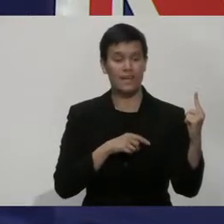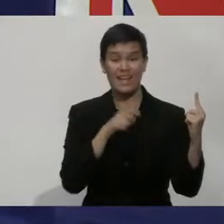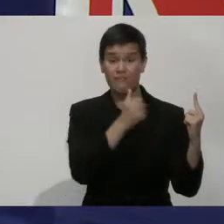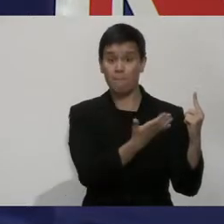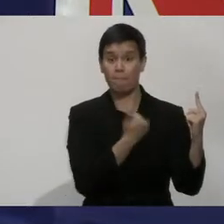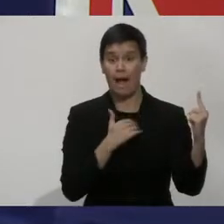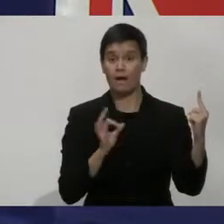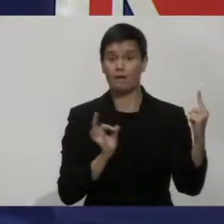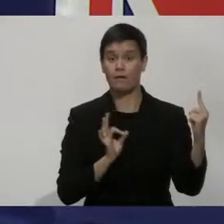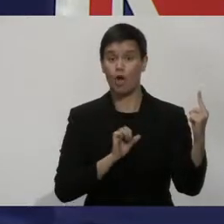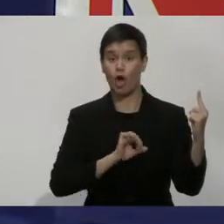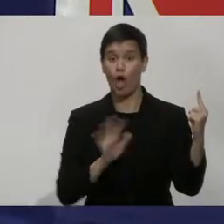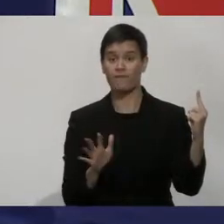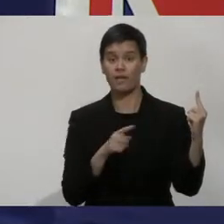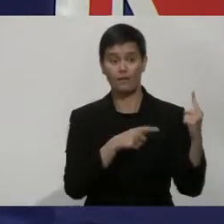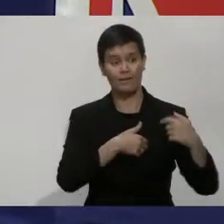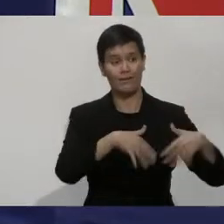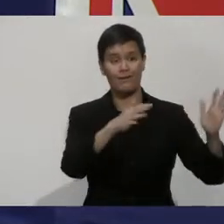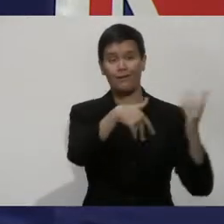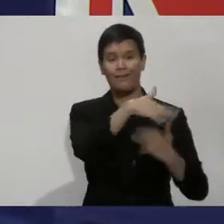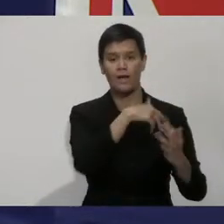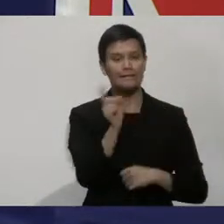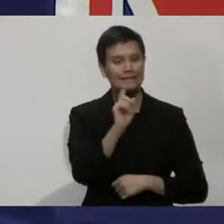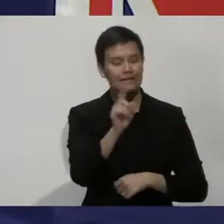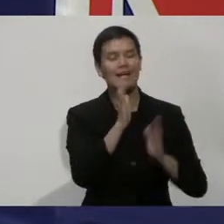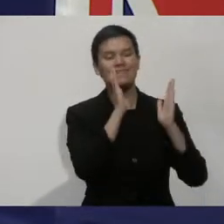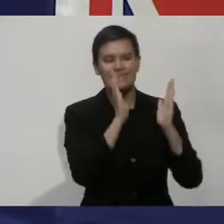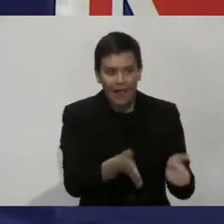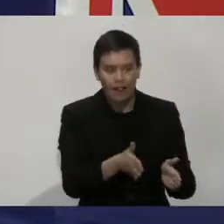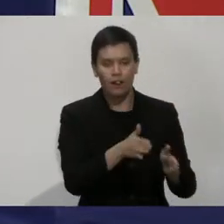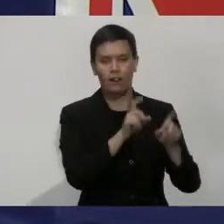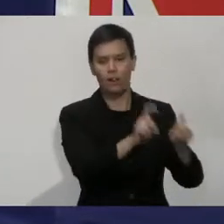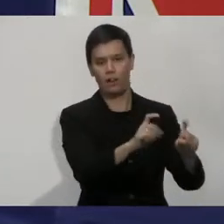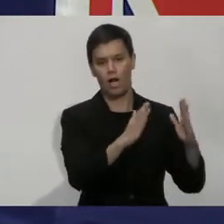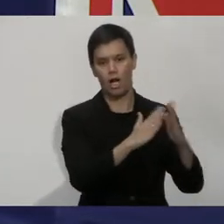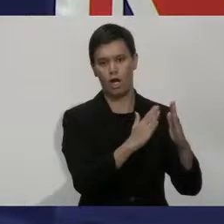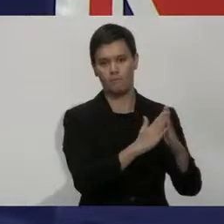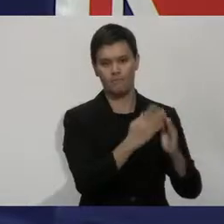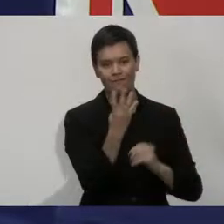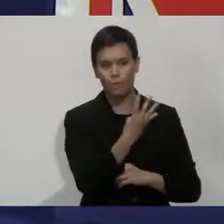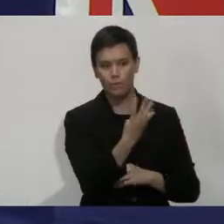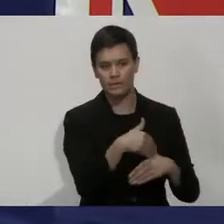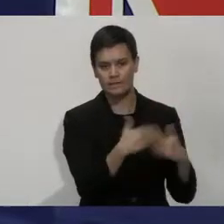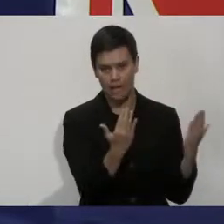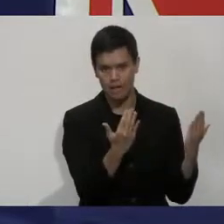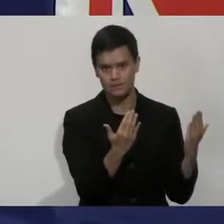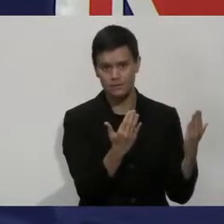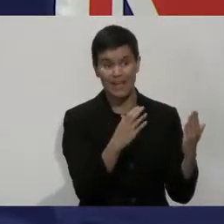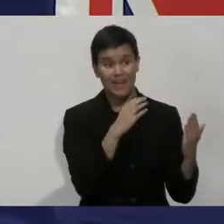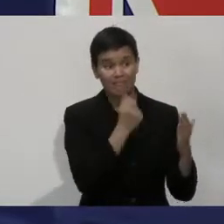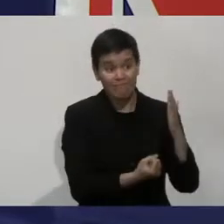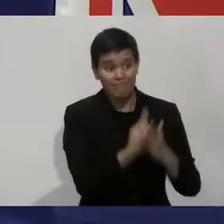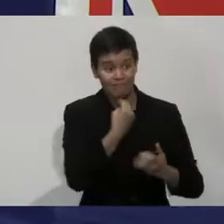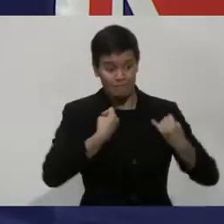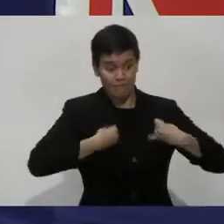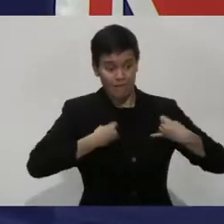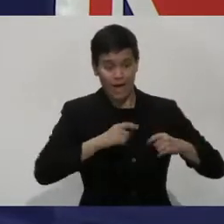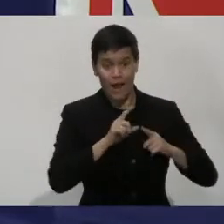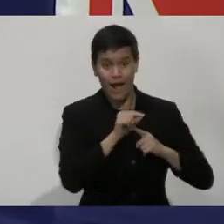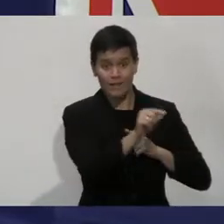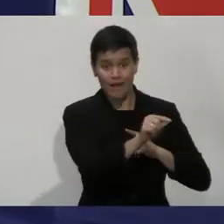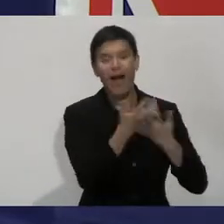and are symptom monitored each day. And if they develop symptoms, they are tested again. If they don't, then